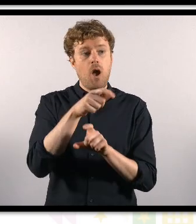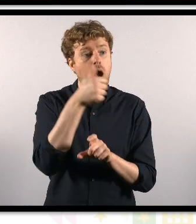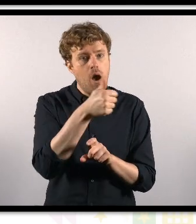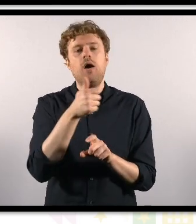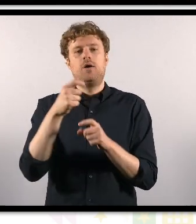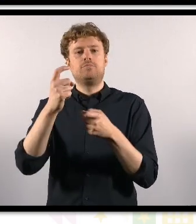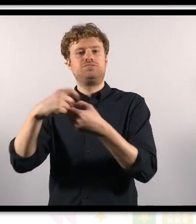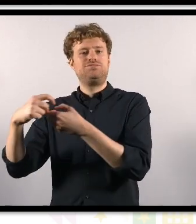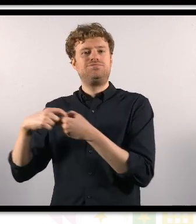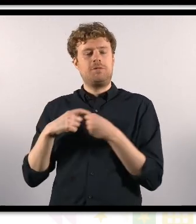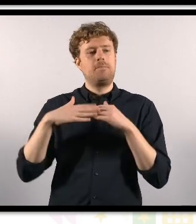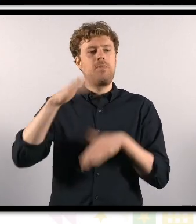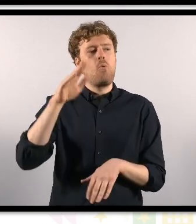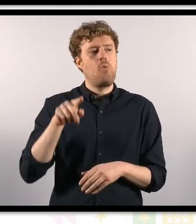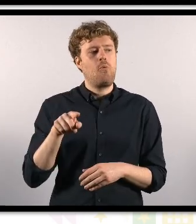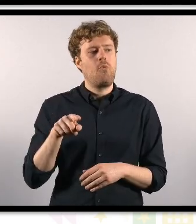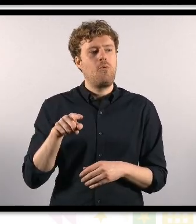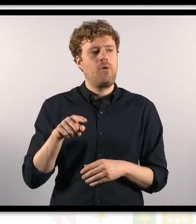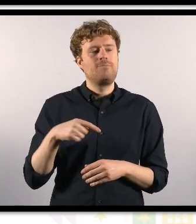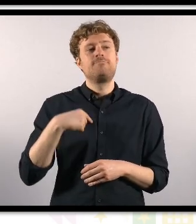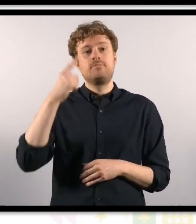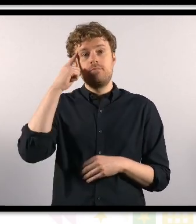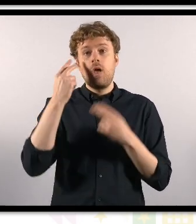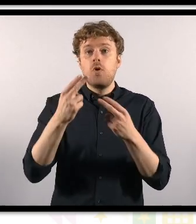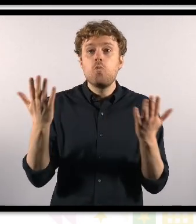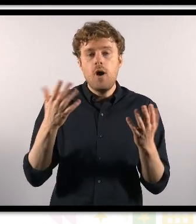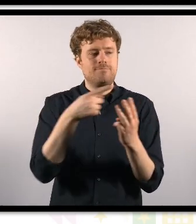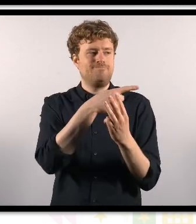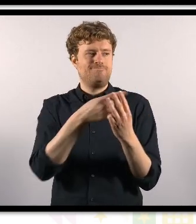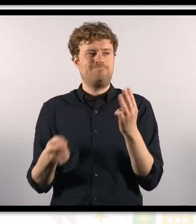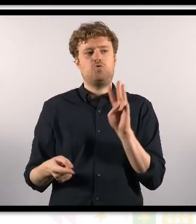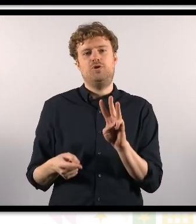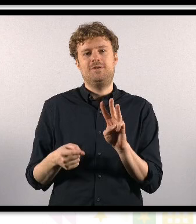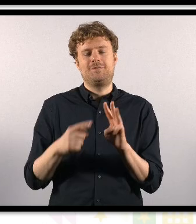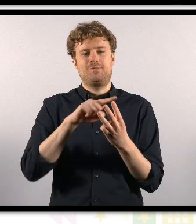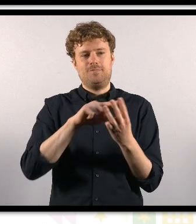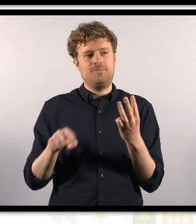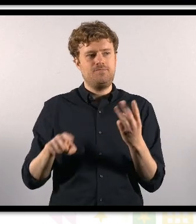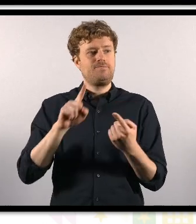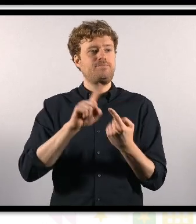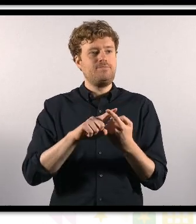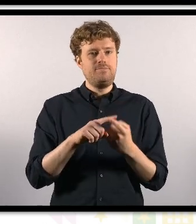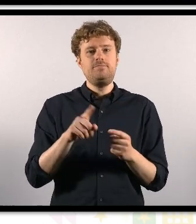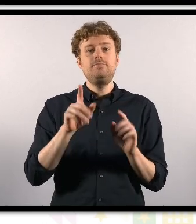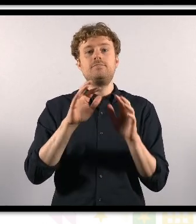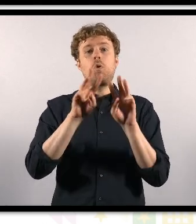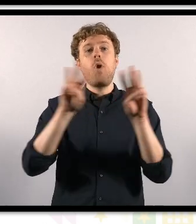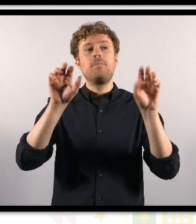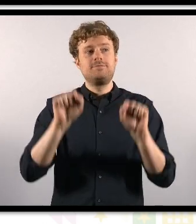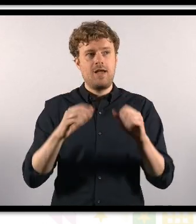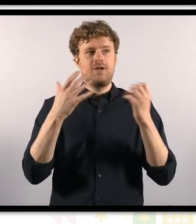need a unified tool that makes it easy to manage deployments spanning multiple clusters. And third, a fast and